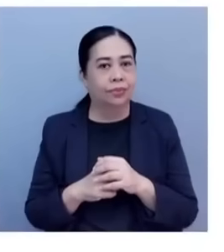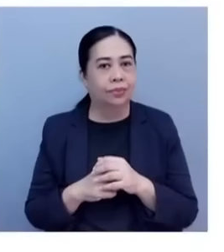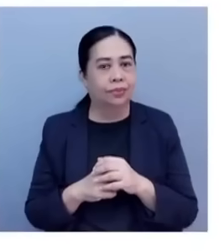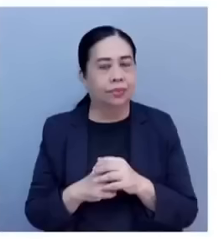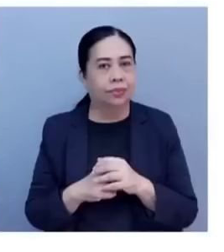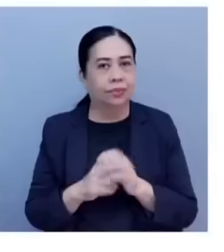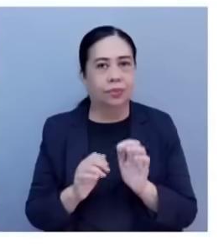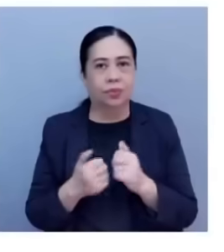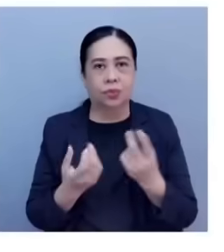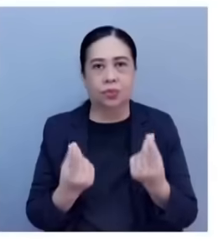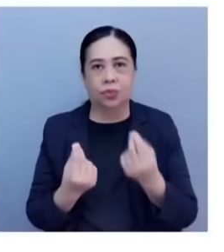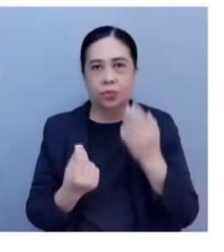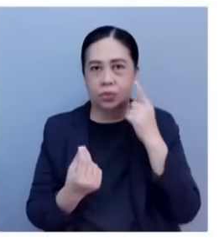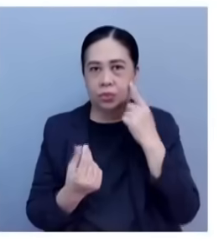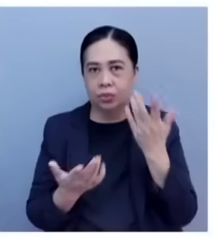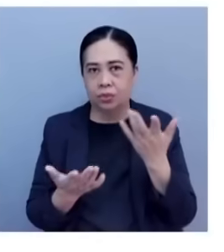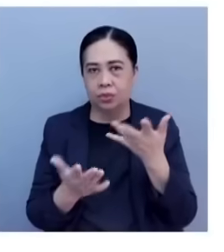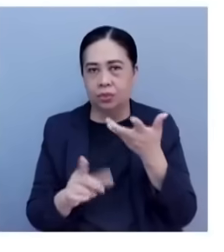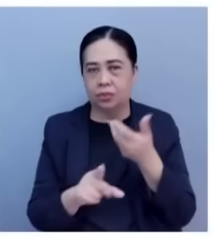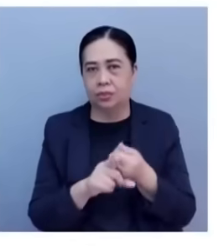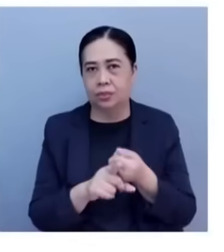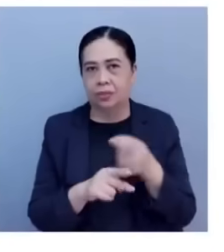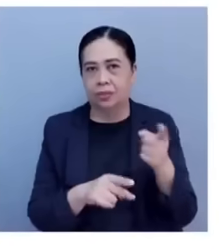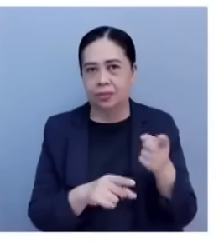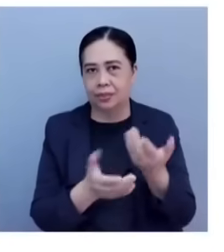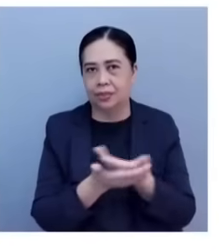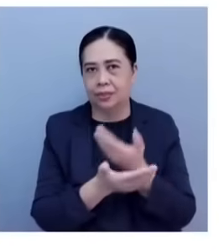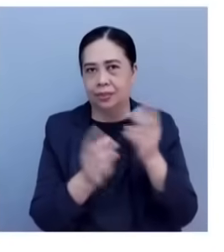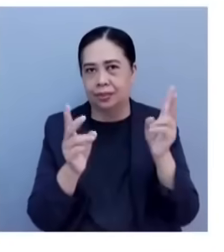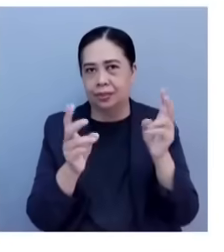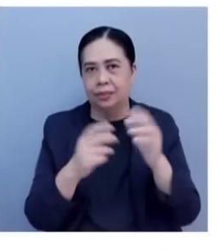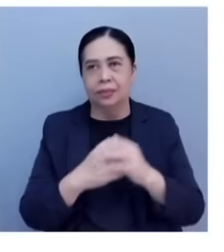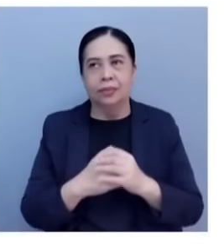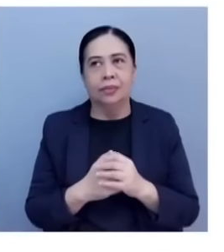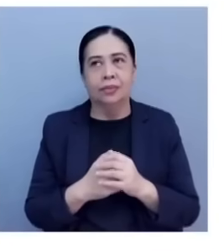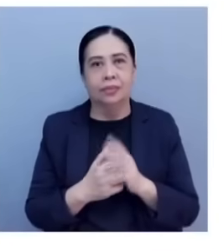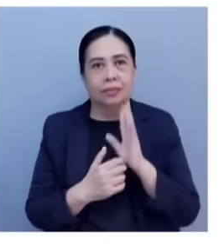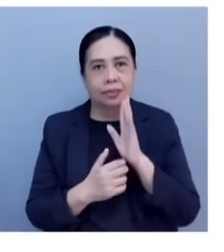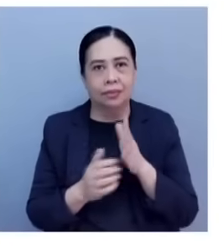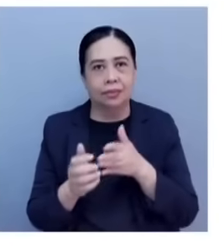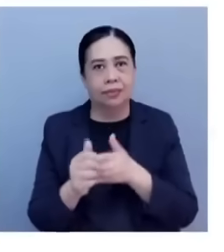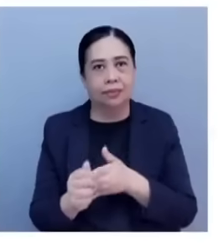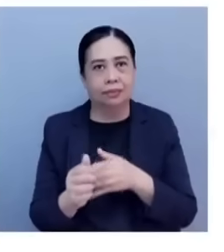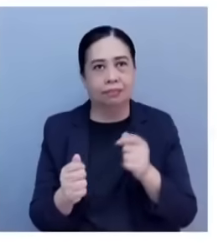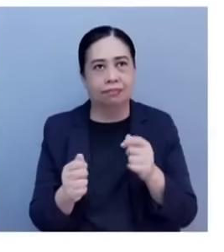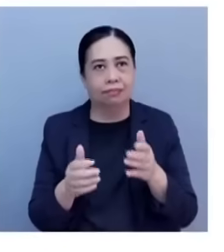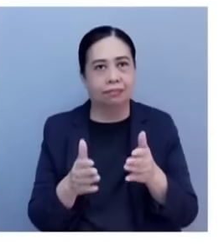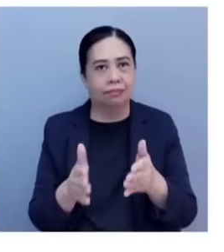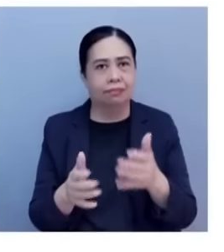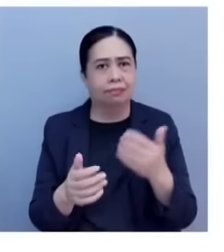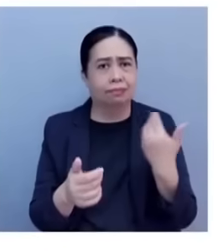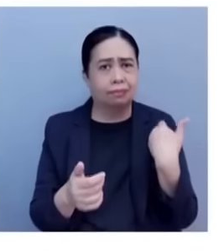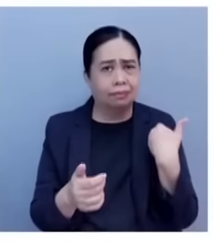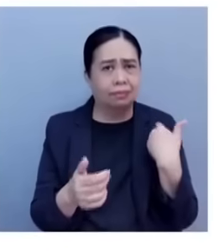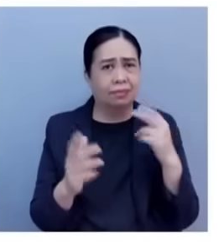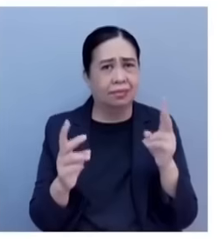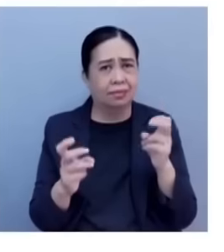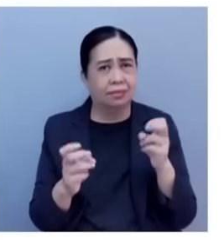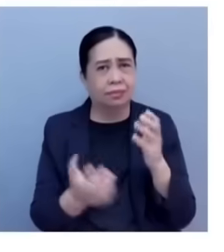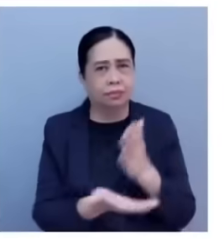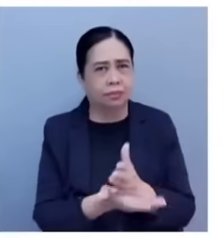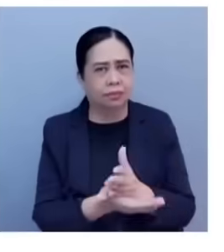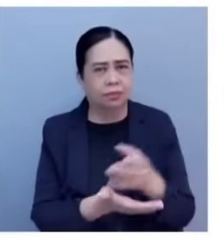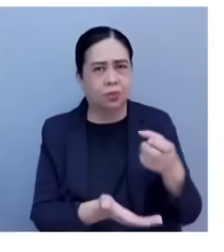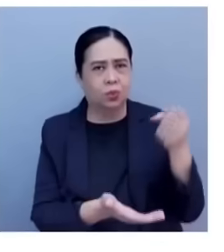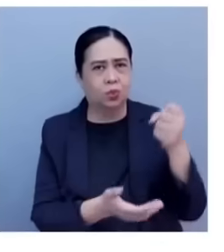How do you think this is going to impact that game, and will it ultimately lead to that path wherein there's going to be a stop, a halt to